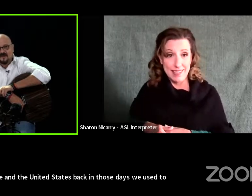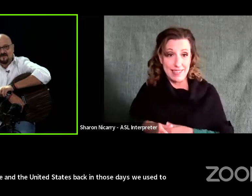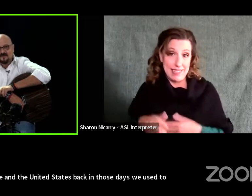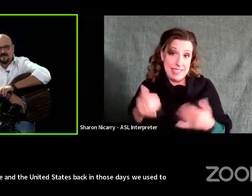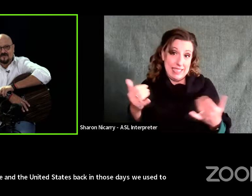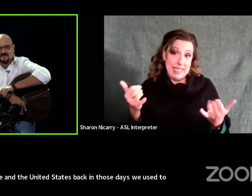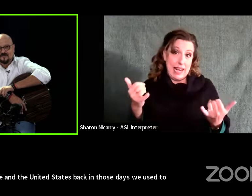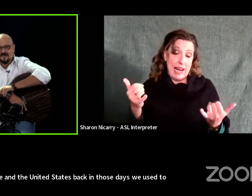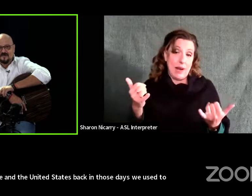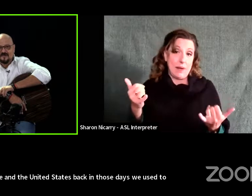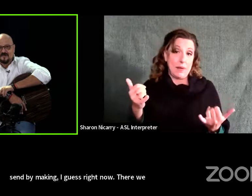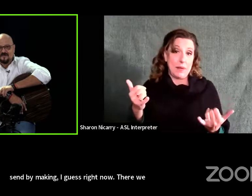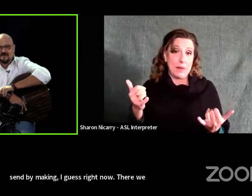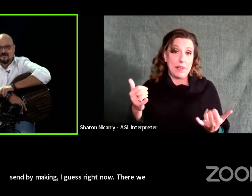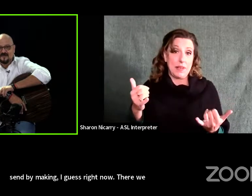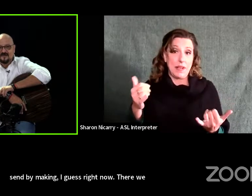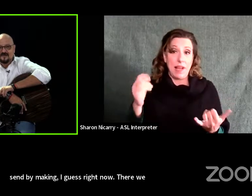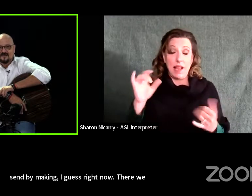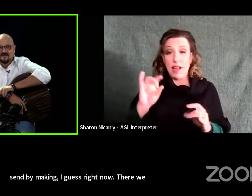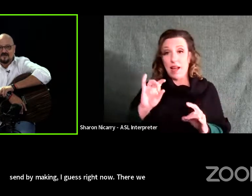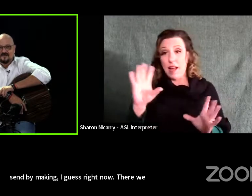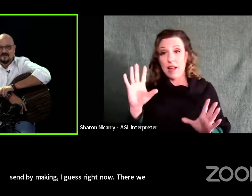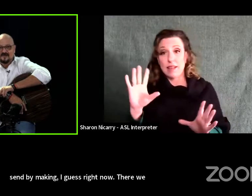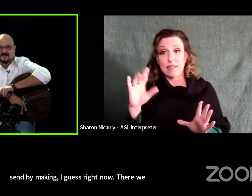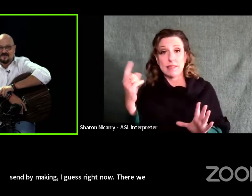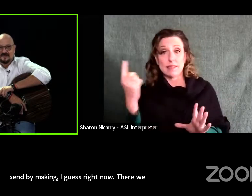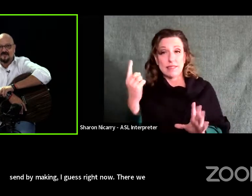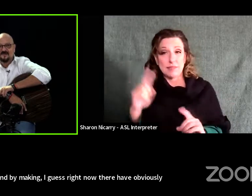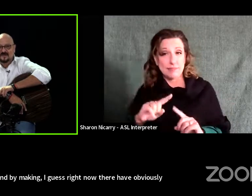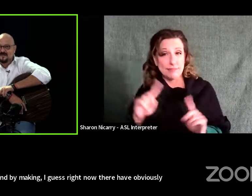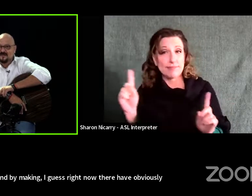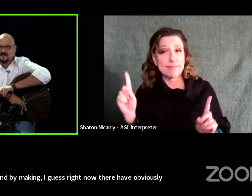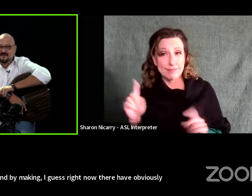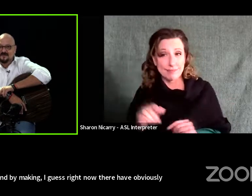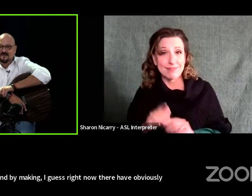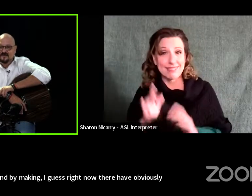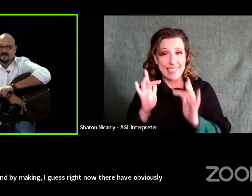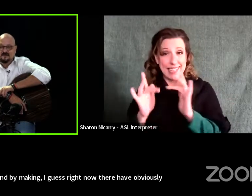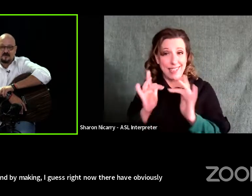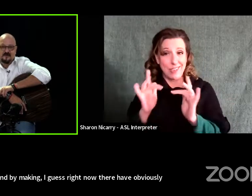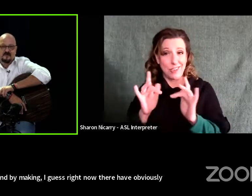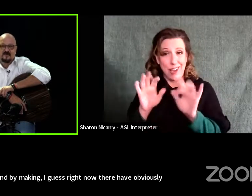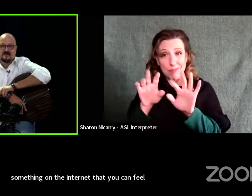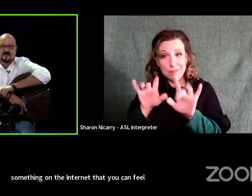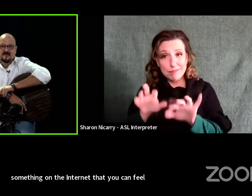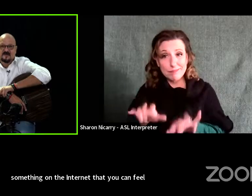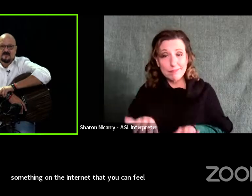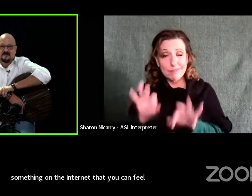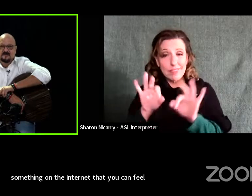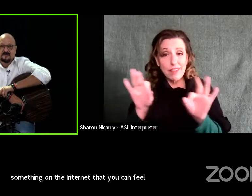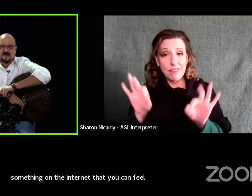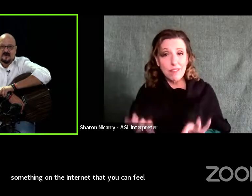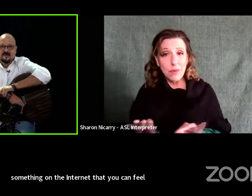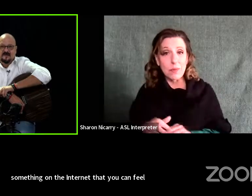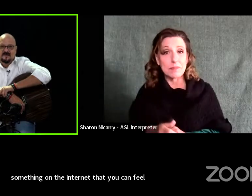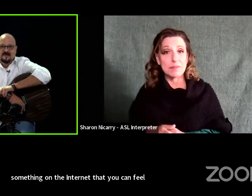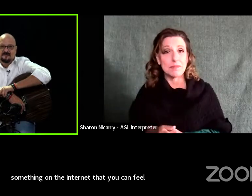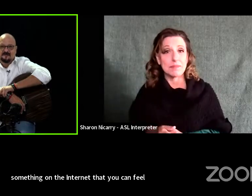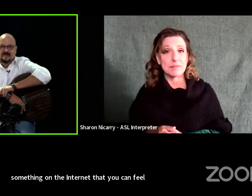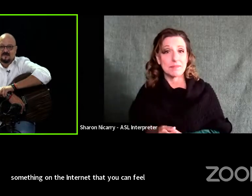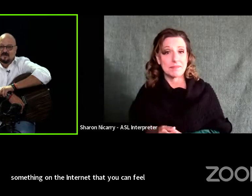they have obviously something on the internet that you can fill the forms,